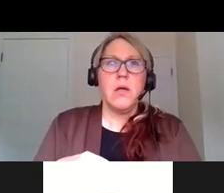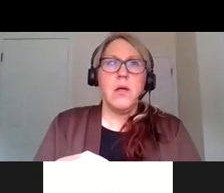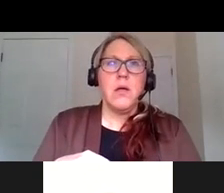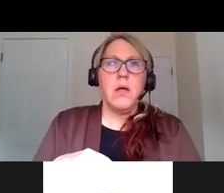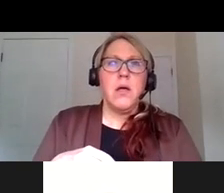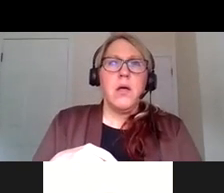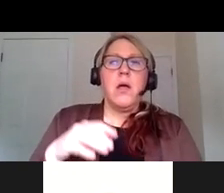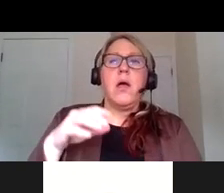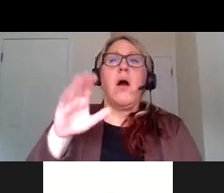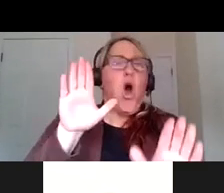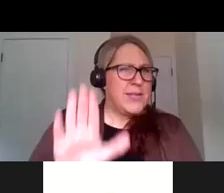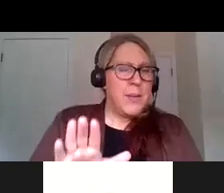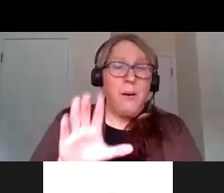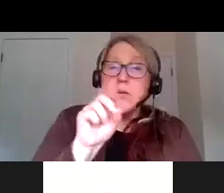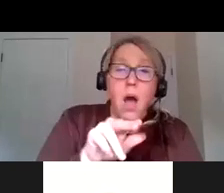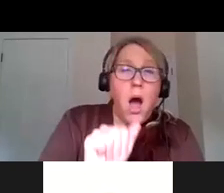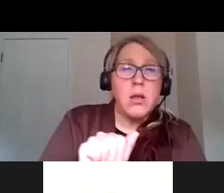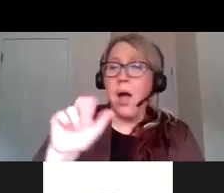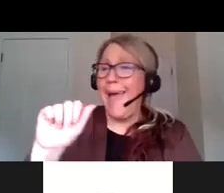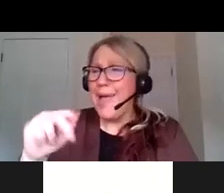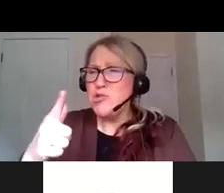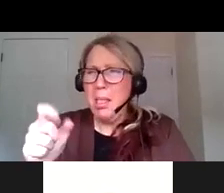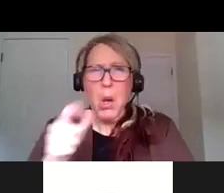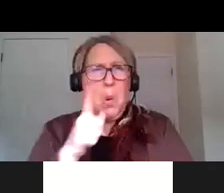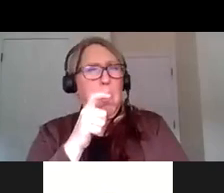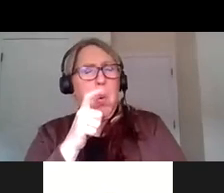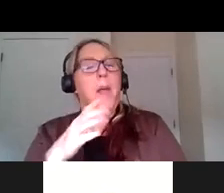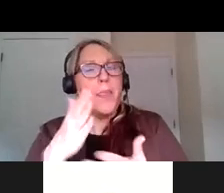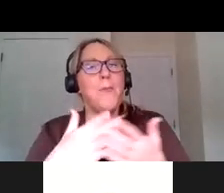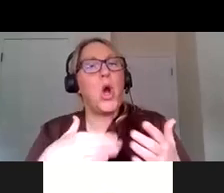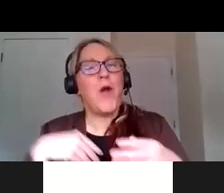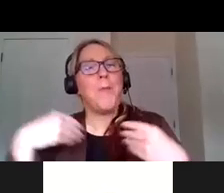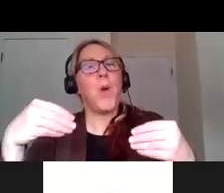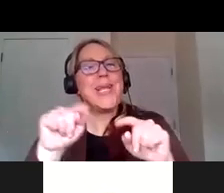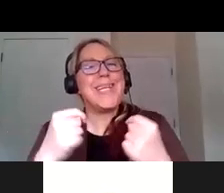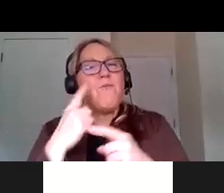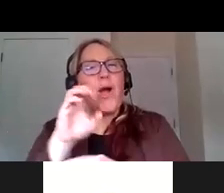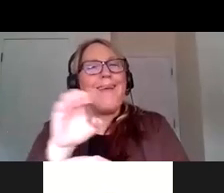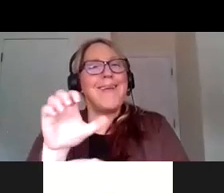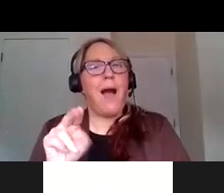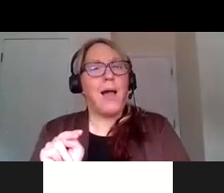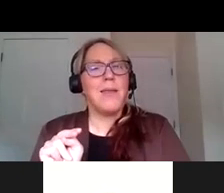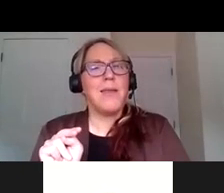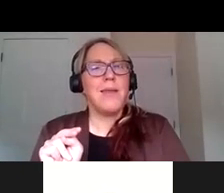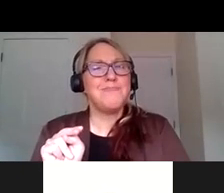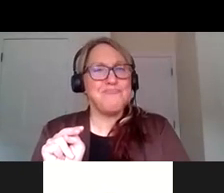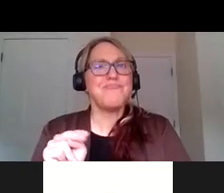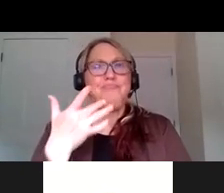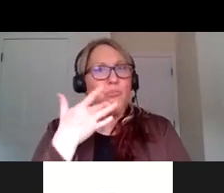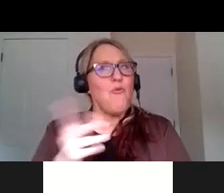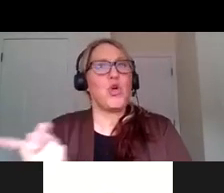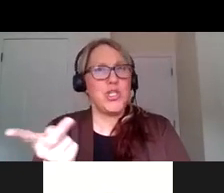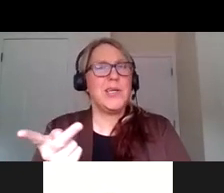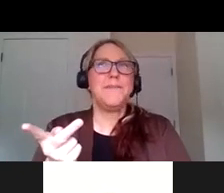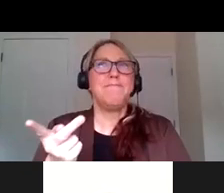know Donna and Angela who just spoke, they're part of our marketing team for EASTCONN. And we are fortunate that they are what I